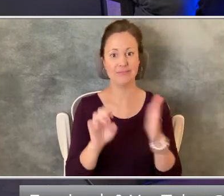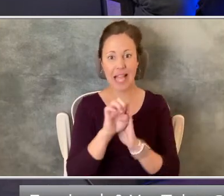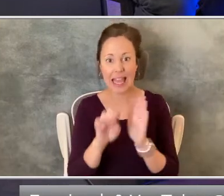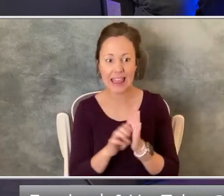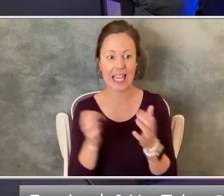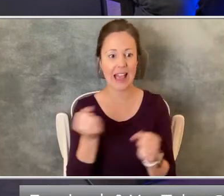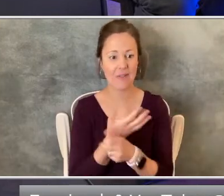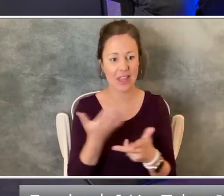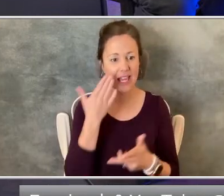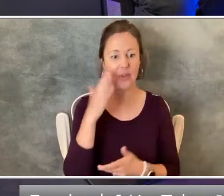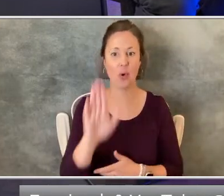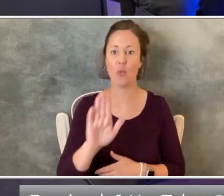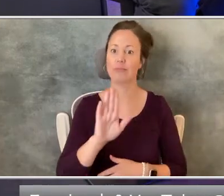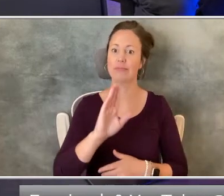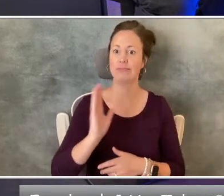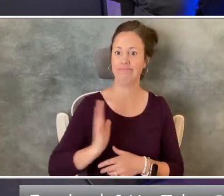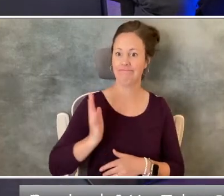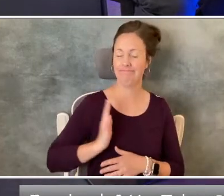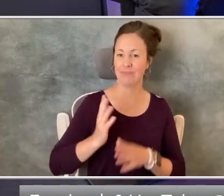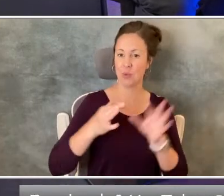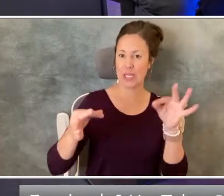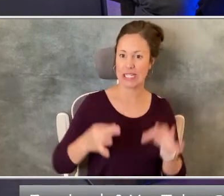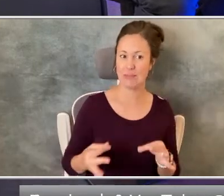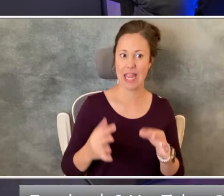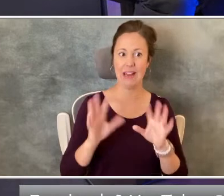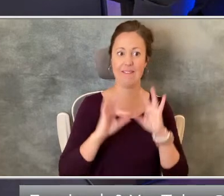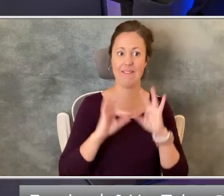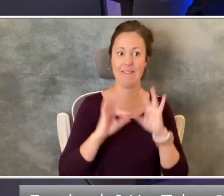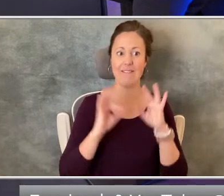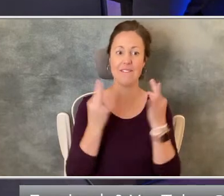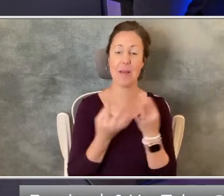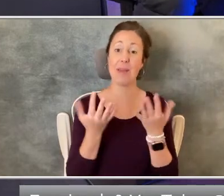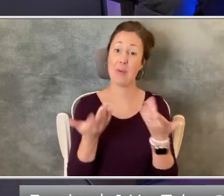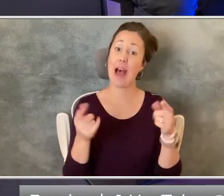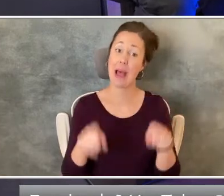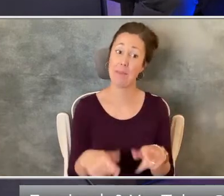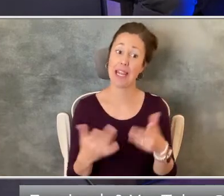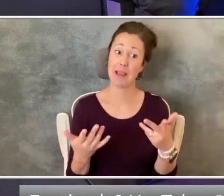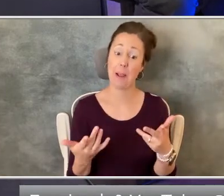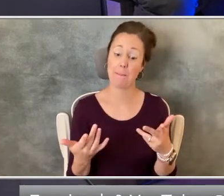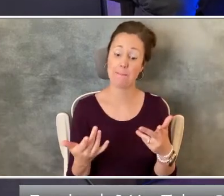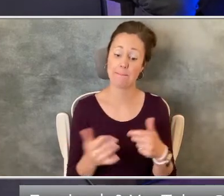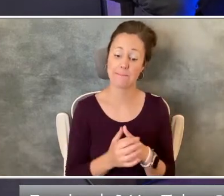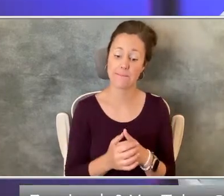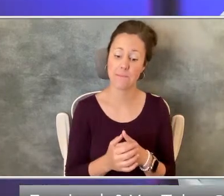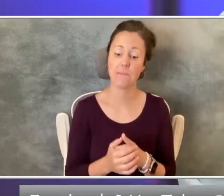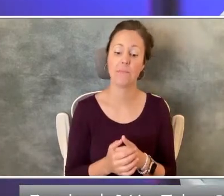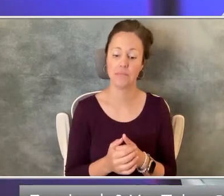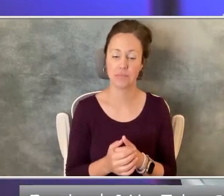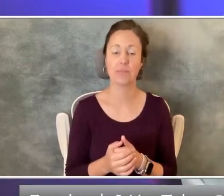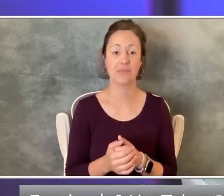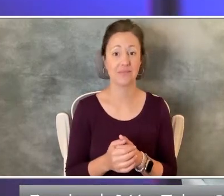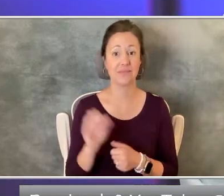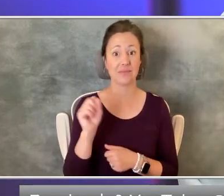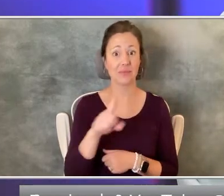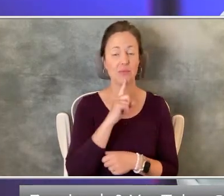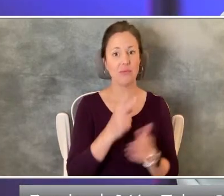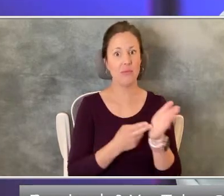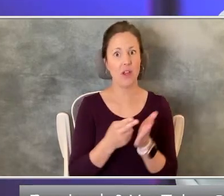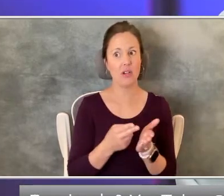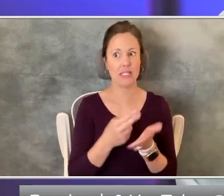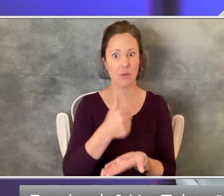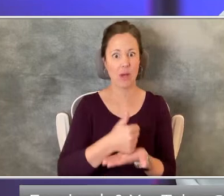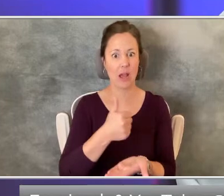when it's so specific to their journey. I think honestly what really helps is, and I don't want